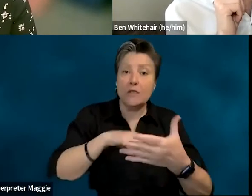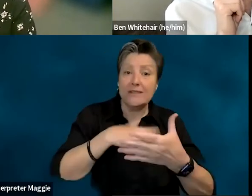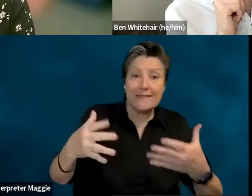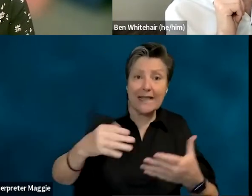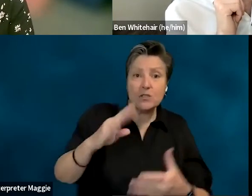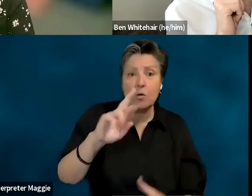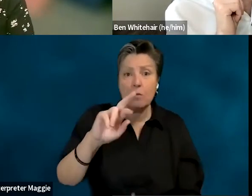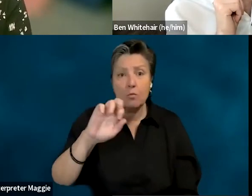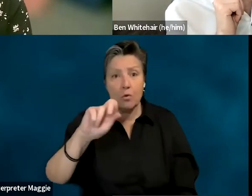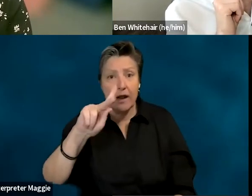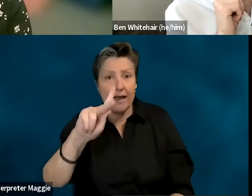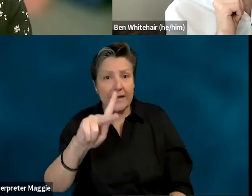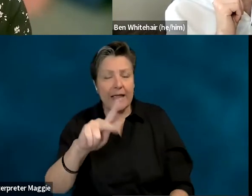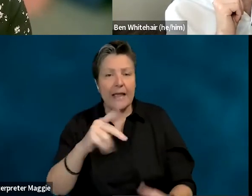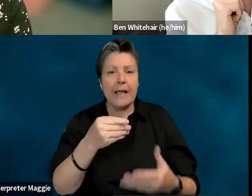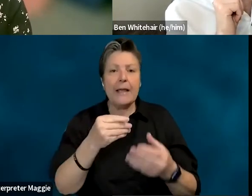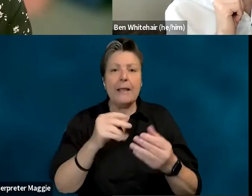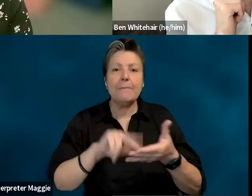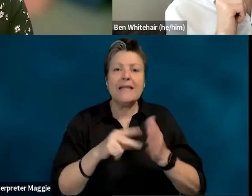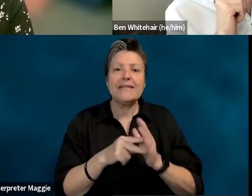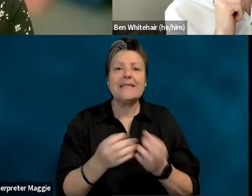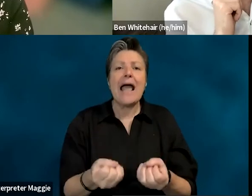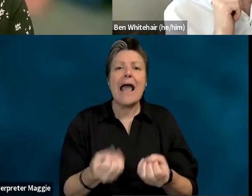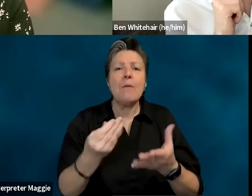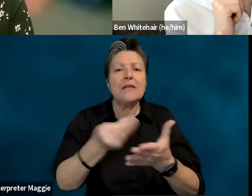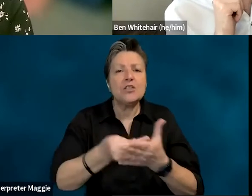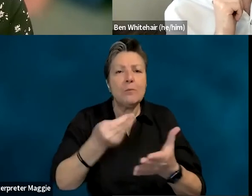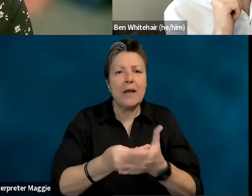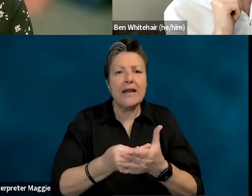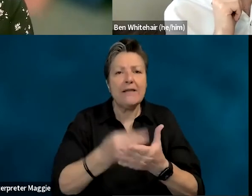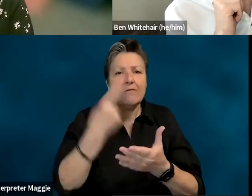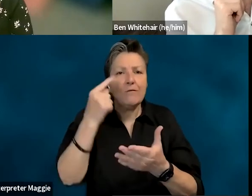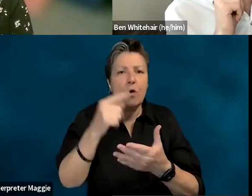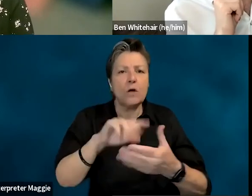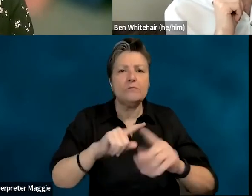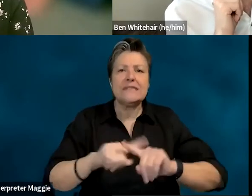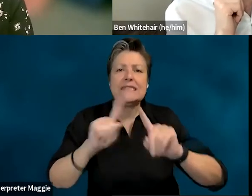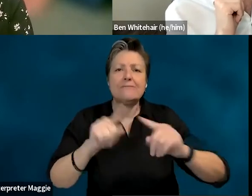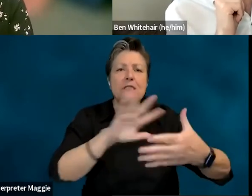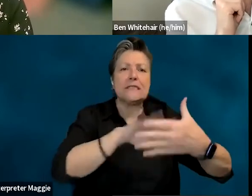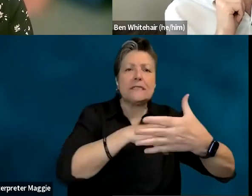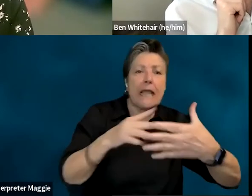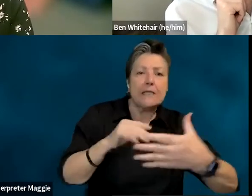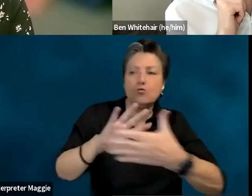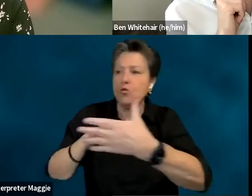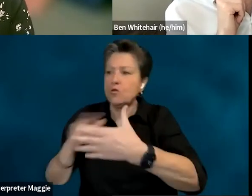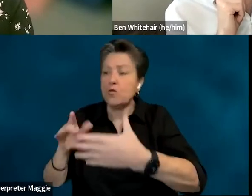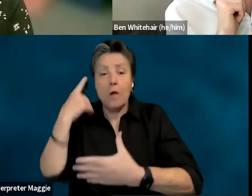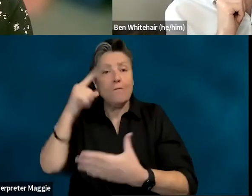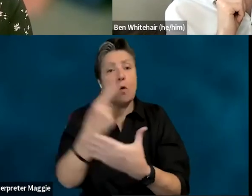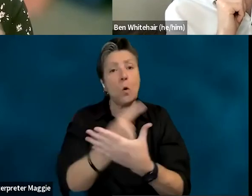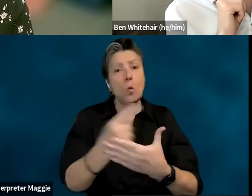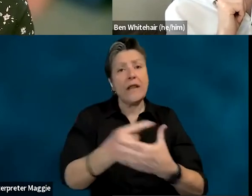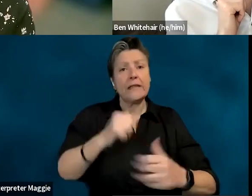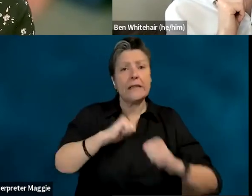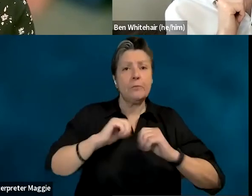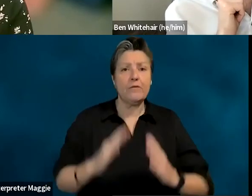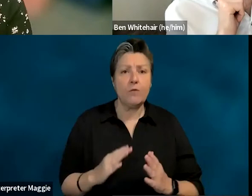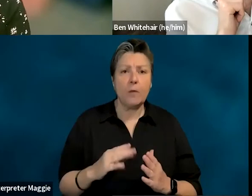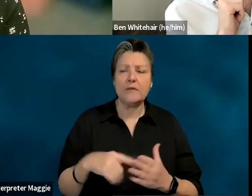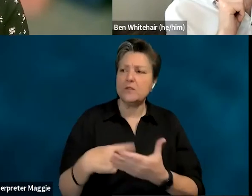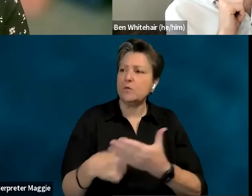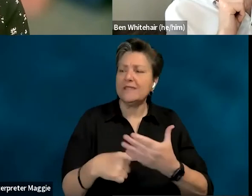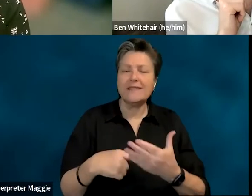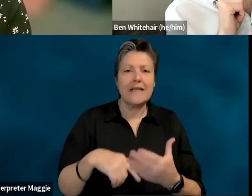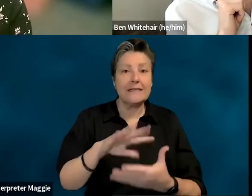dollar amounts that move you between those different schedules that we talked about. So for weekly performers, you know, we talked about a Schedule B